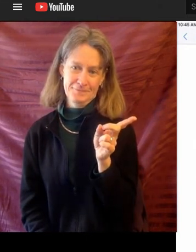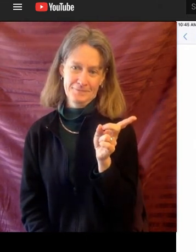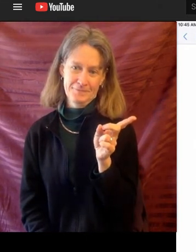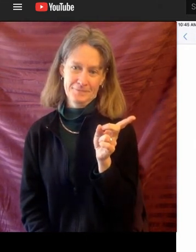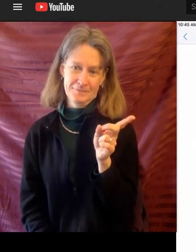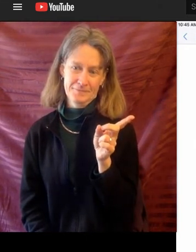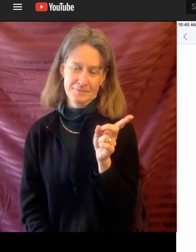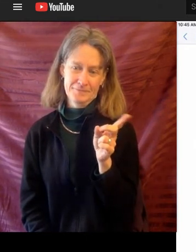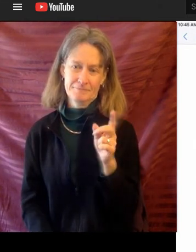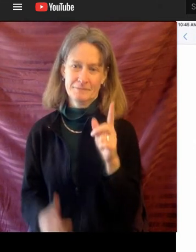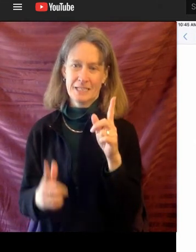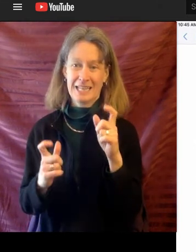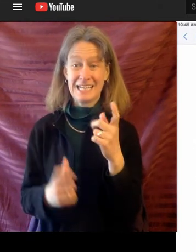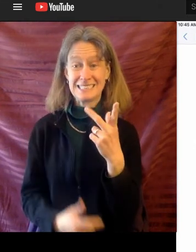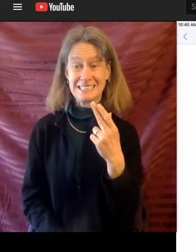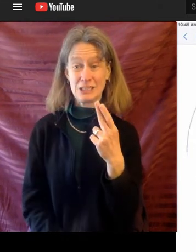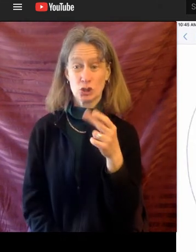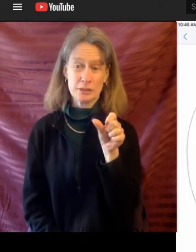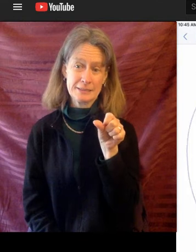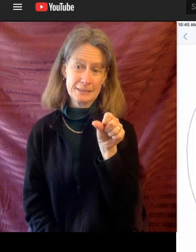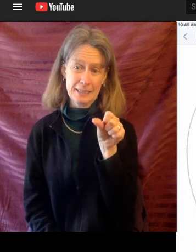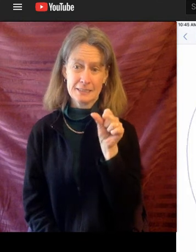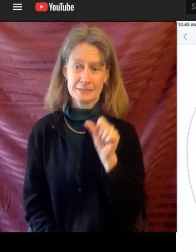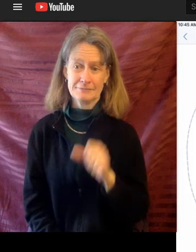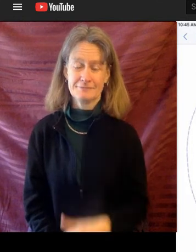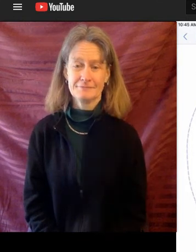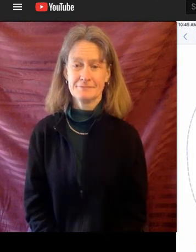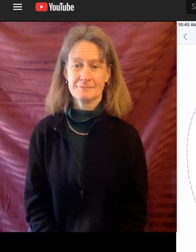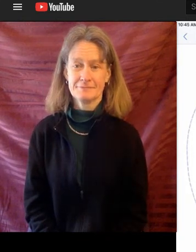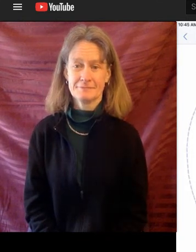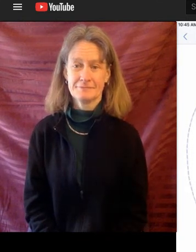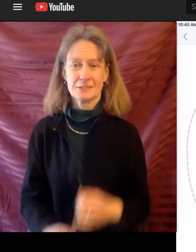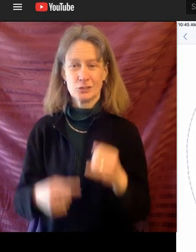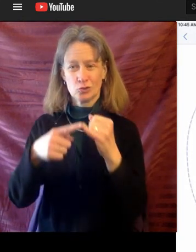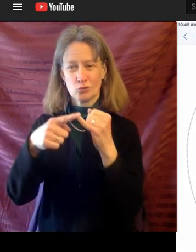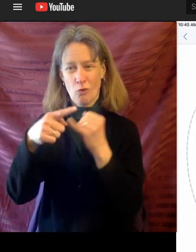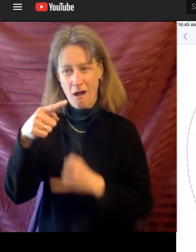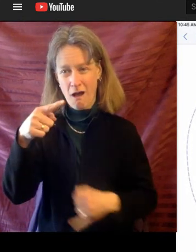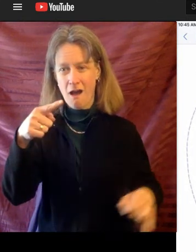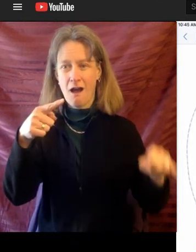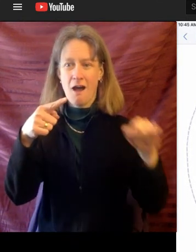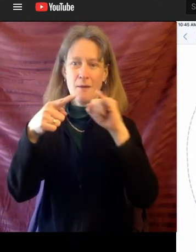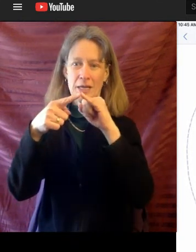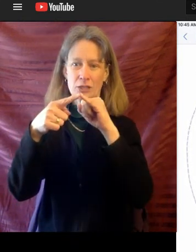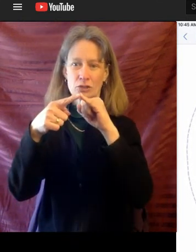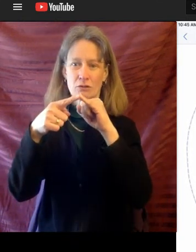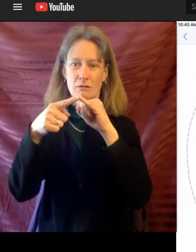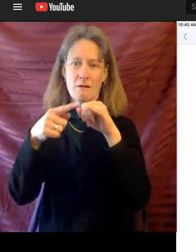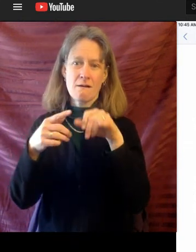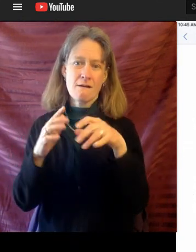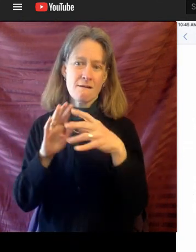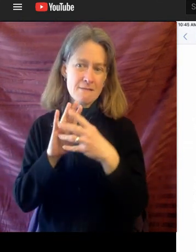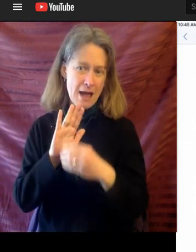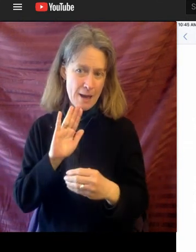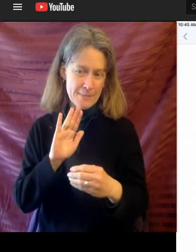click on my scissors, draw a big circle, copy,